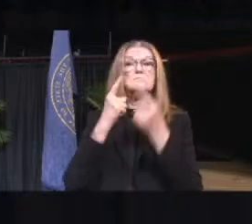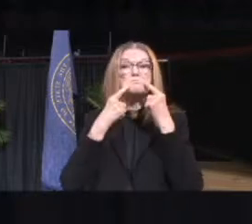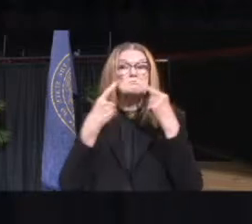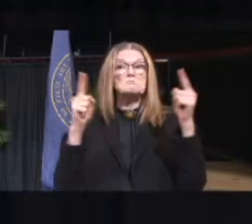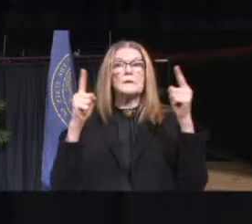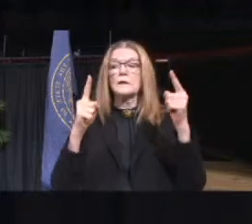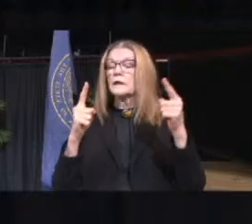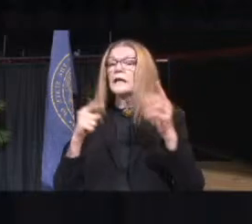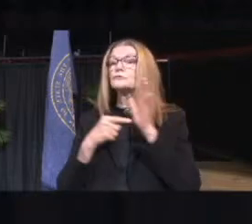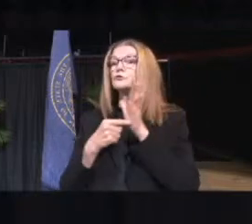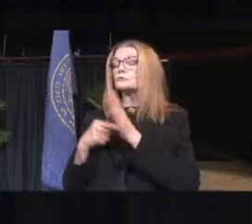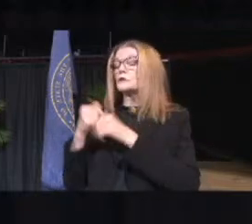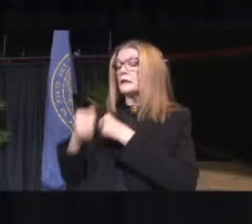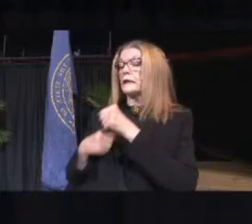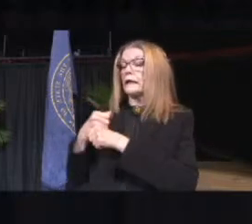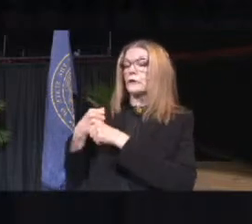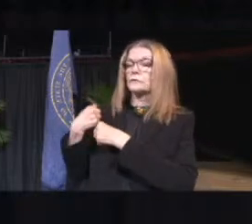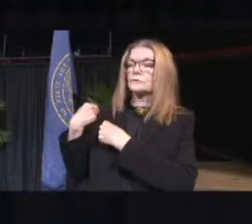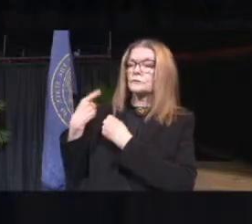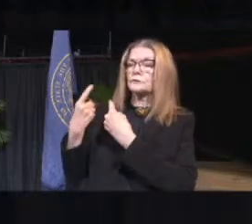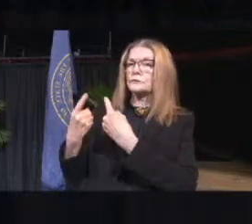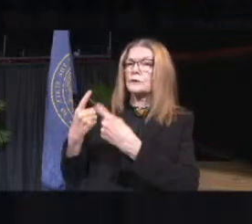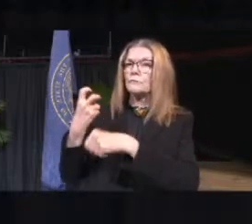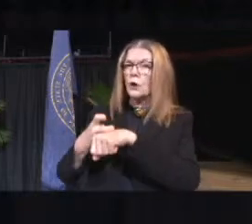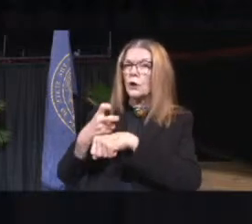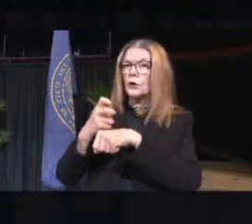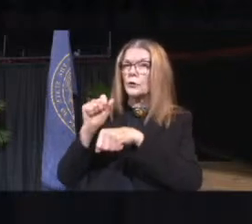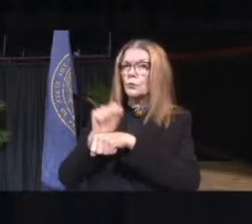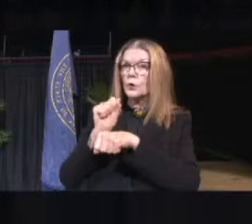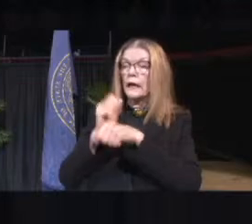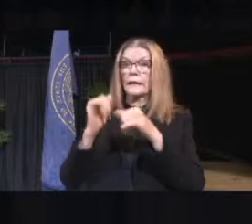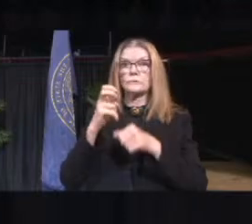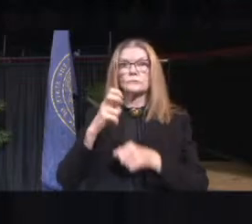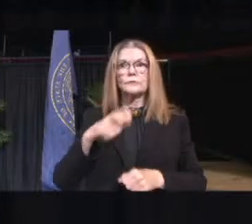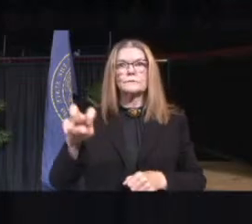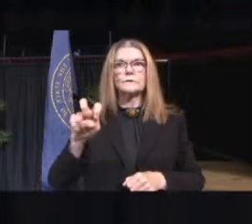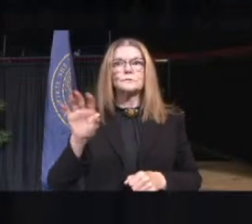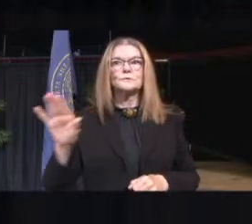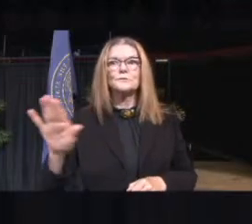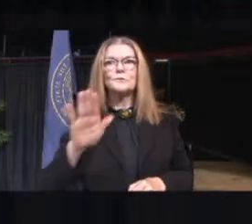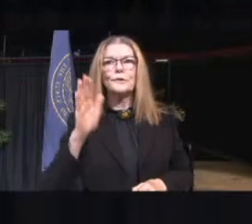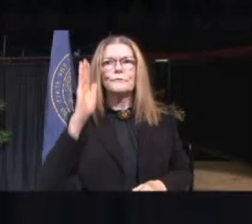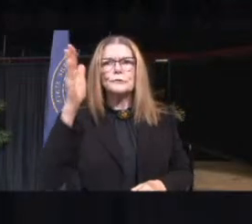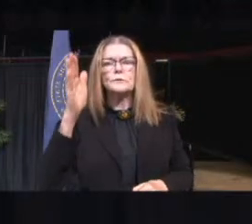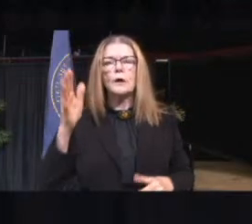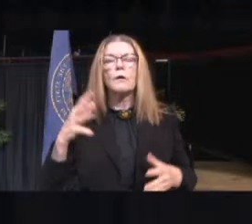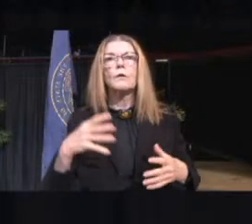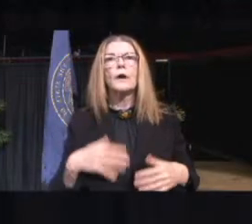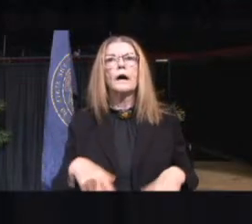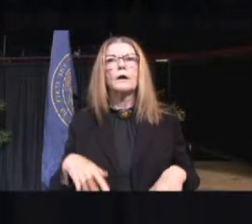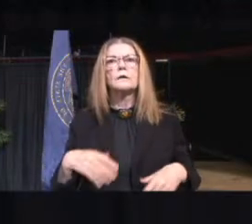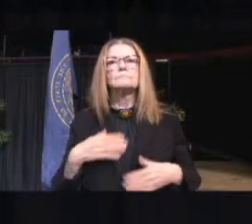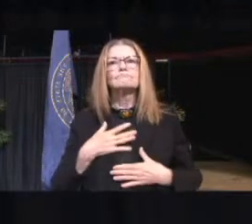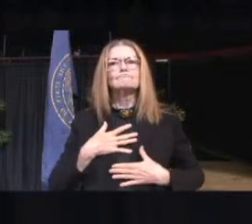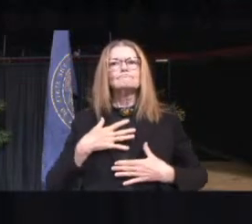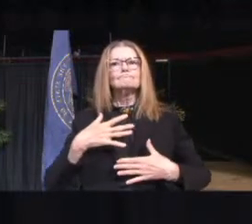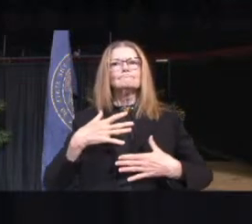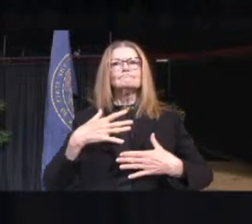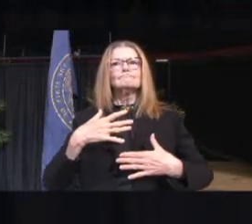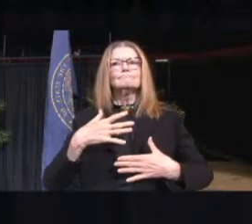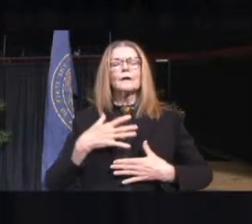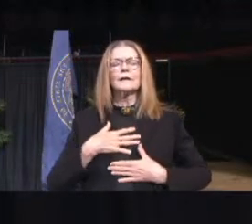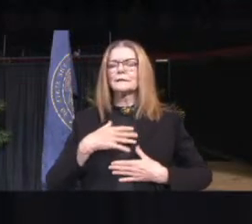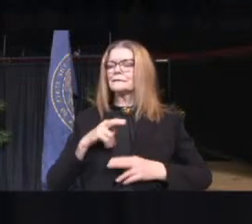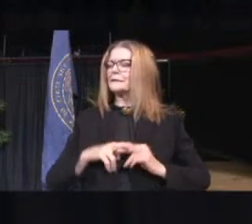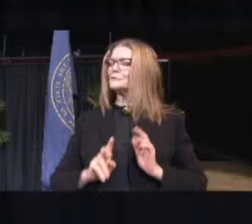of hard work and a transition to your future. Let's all take it in for a moment. Take a breath, sit